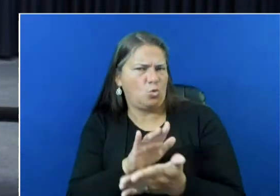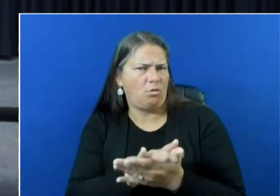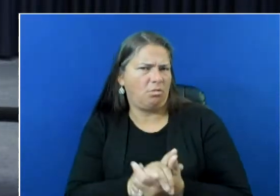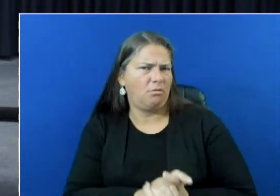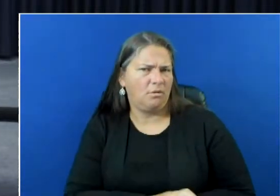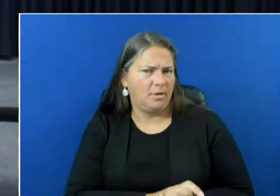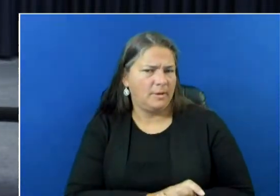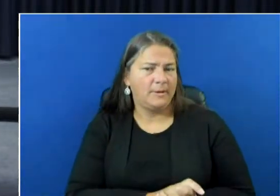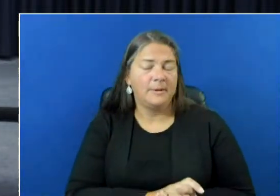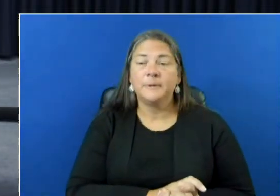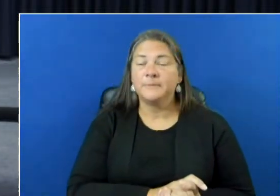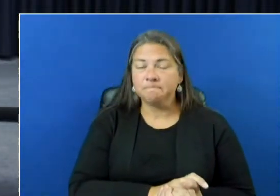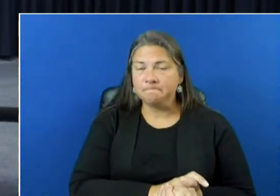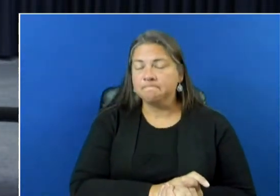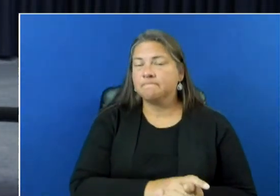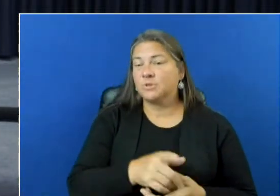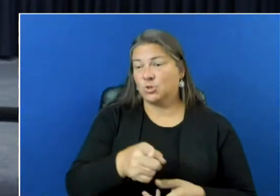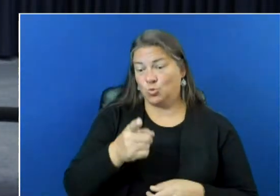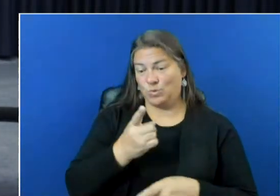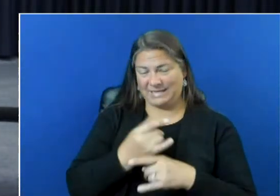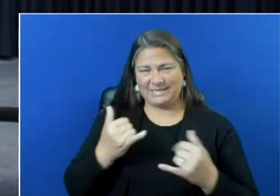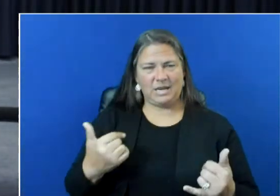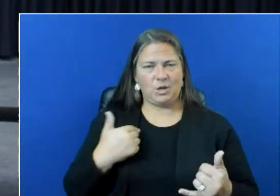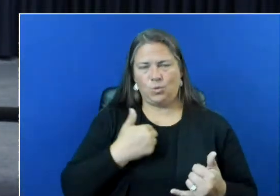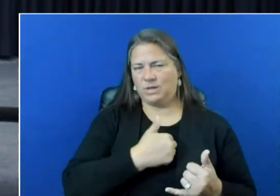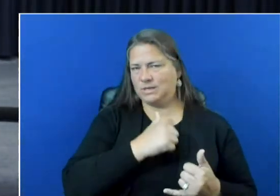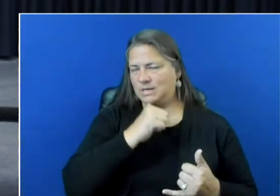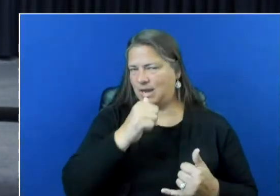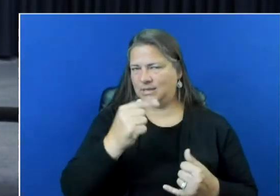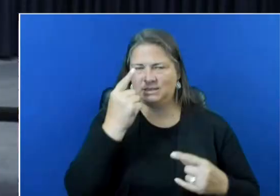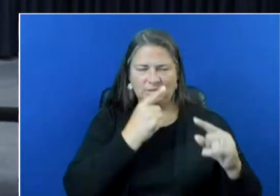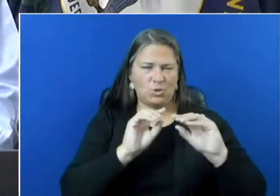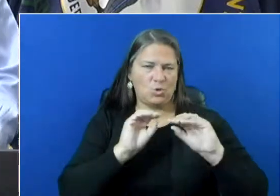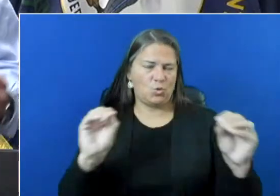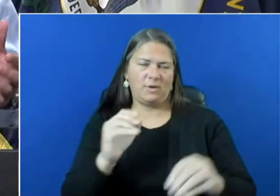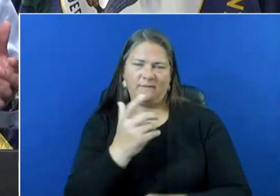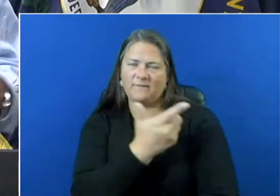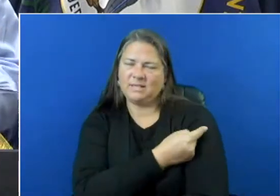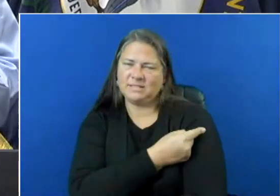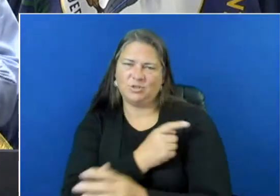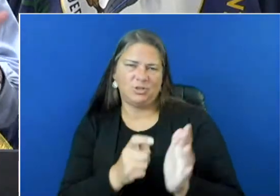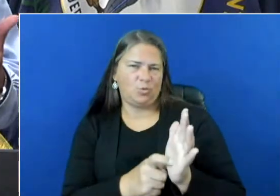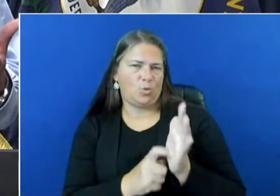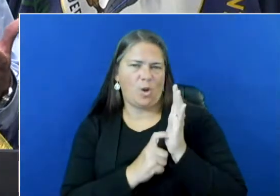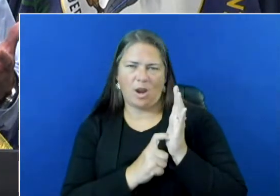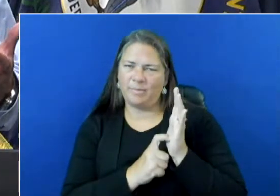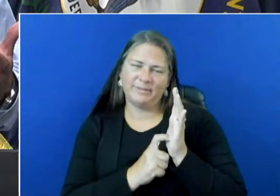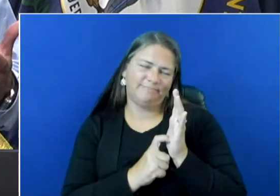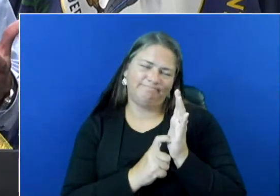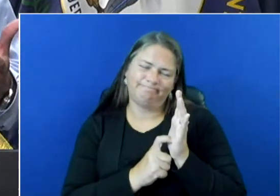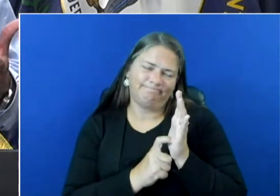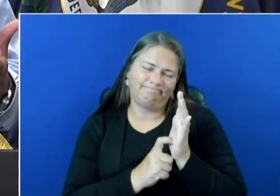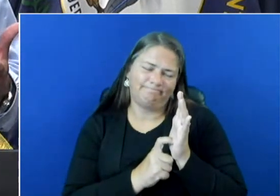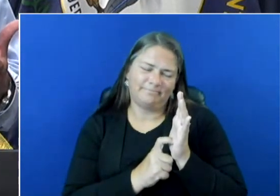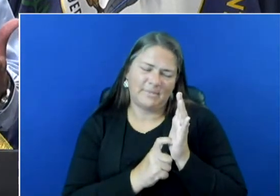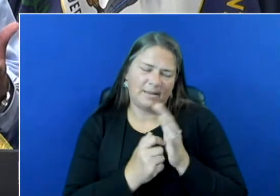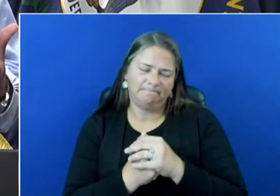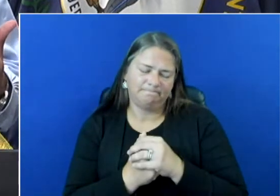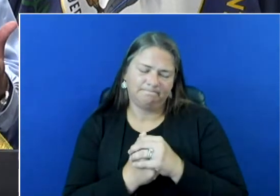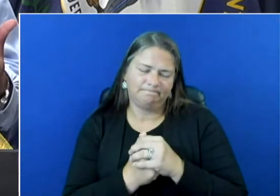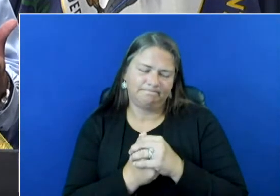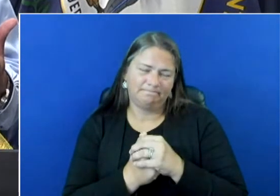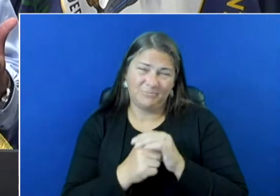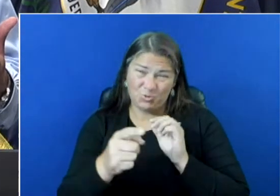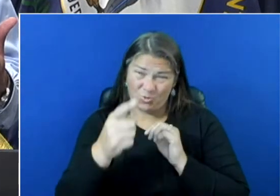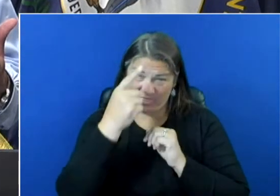at this time, we're not considering any vaccination mandate. And I just, do you think one would work?